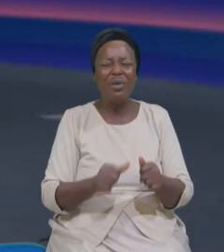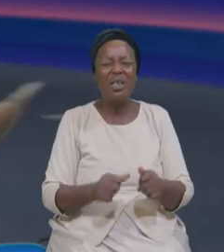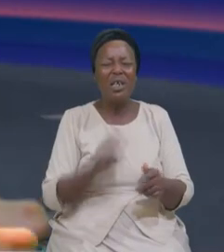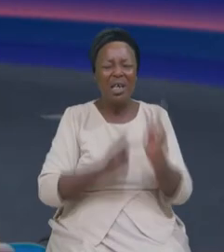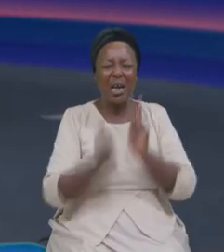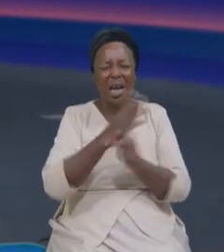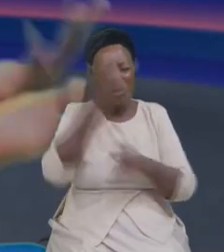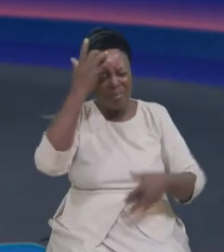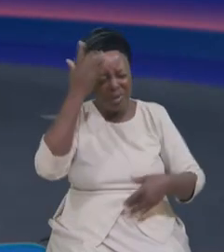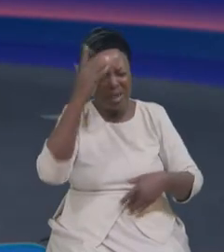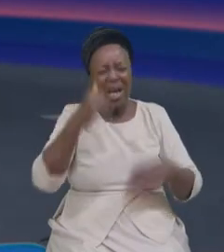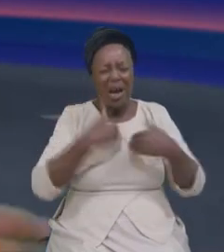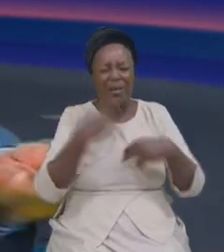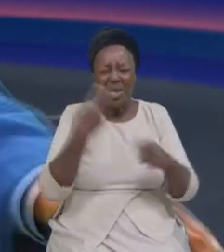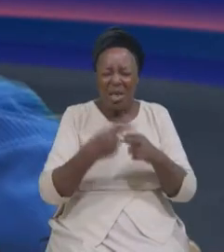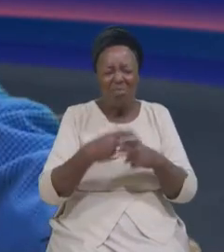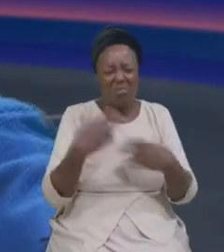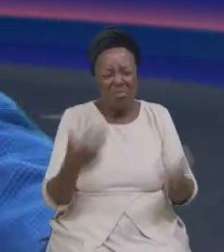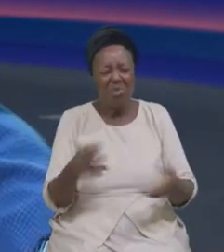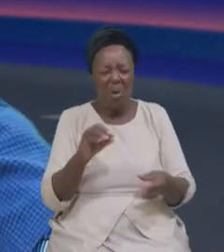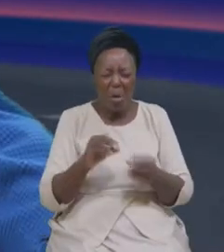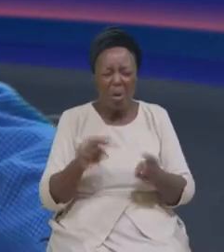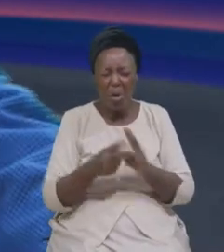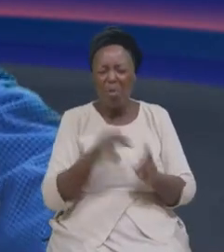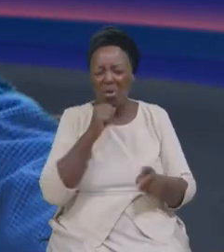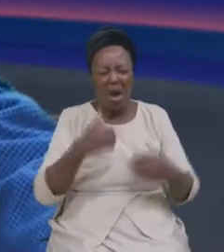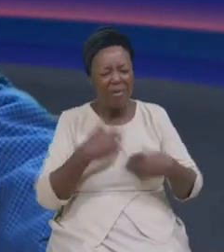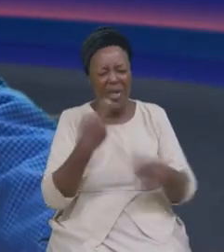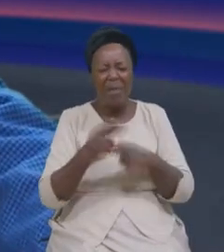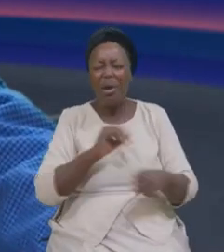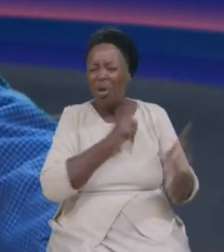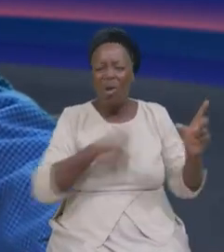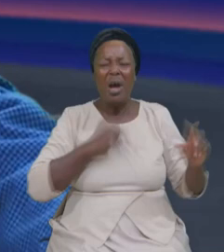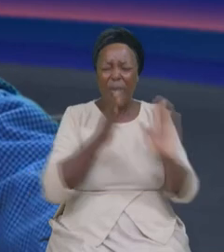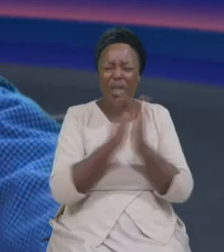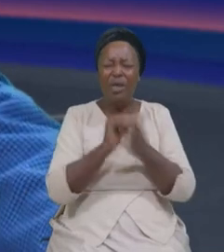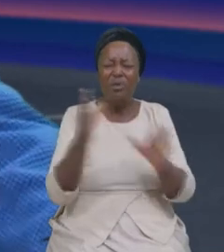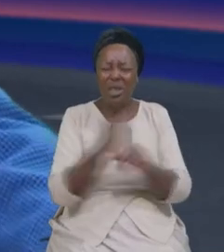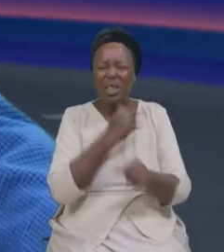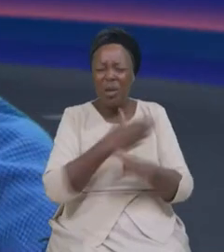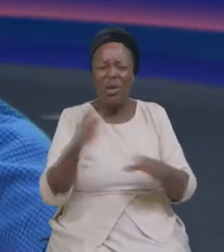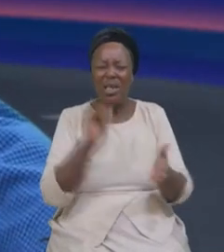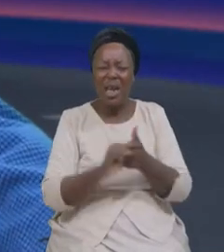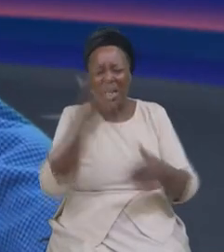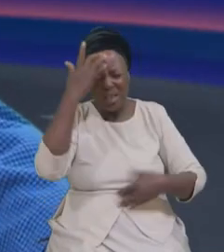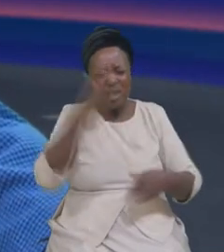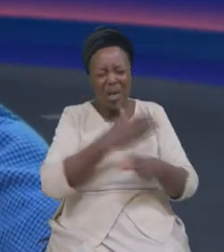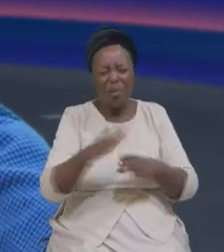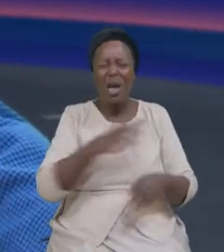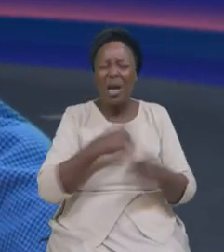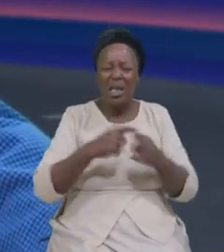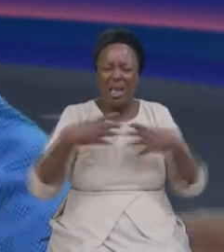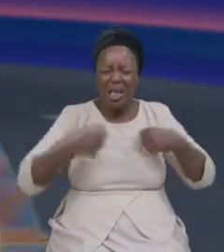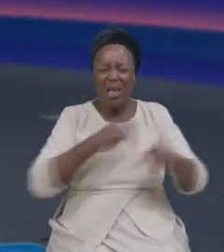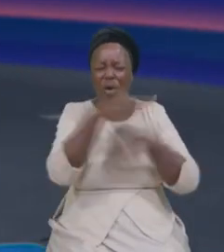disease, having names or not having names, Lord, I pray, take all that disease away. Heal your people